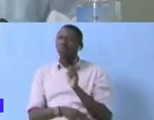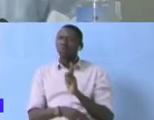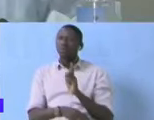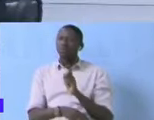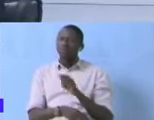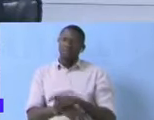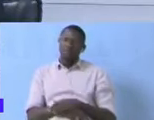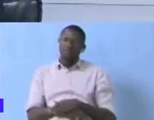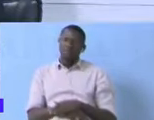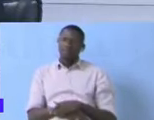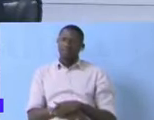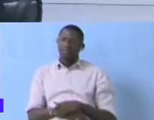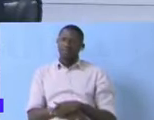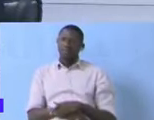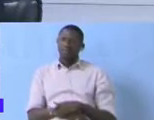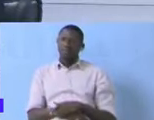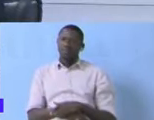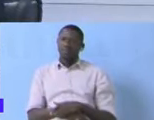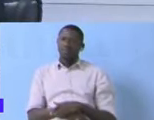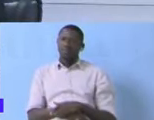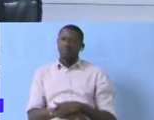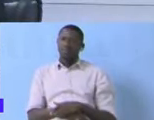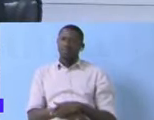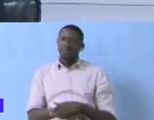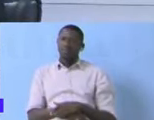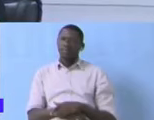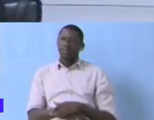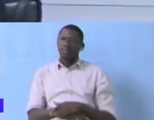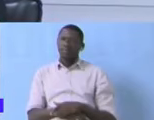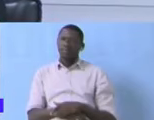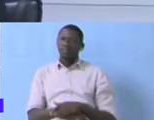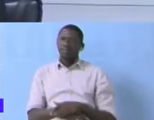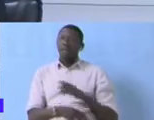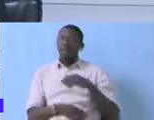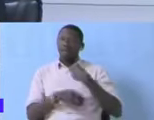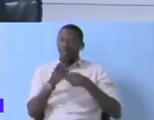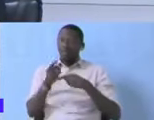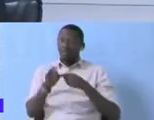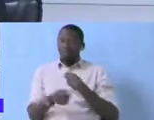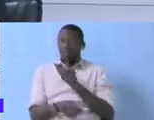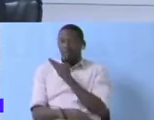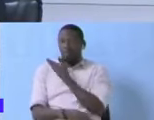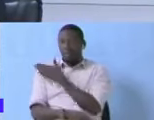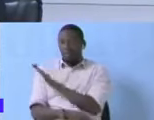menung gardening. After I left school, I went into gardening.